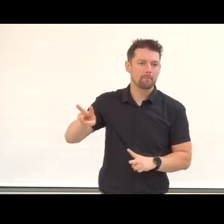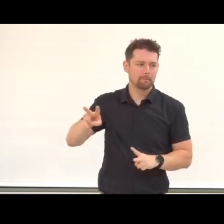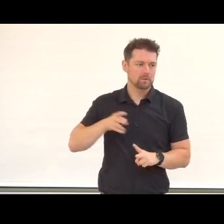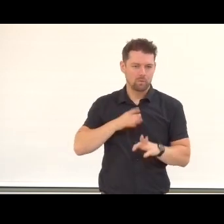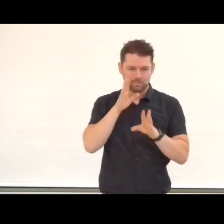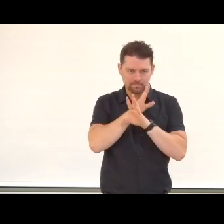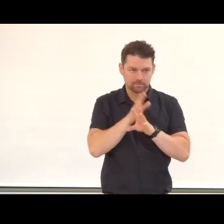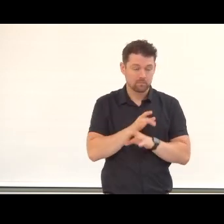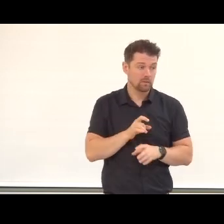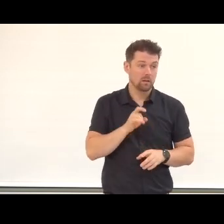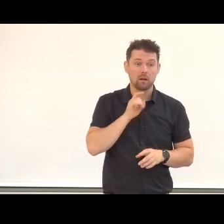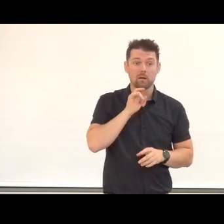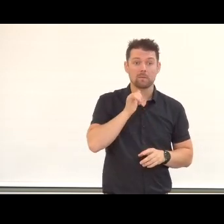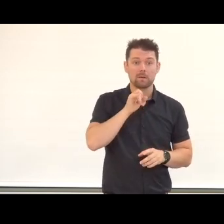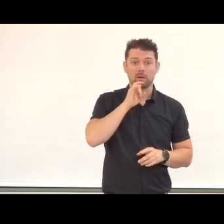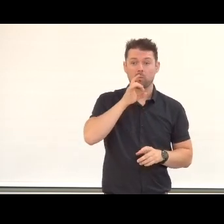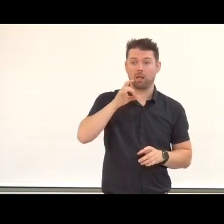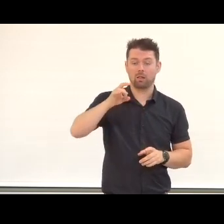sometimes do orbital drops of